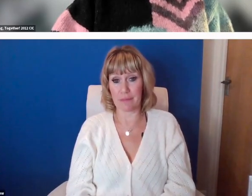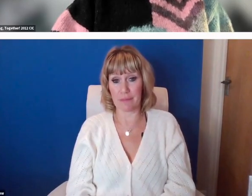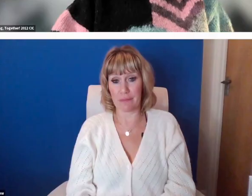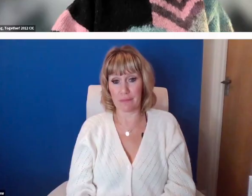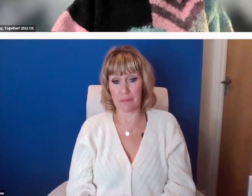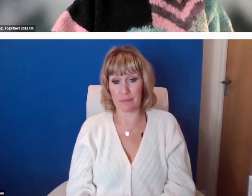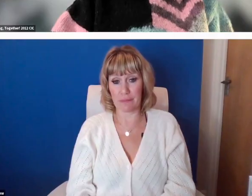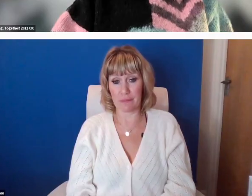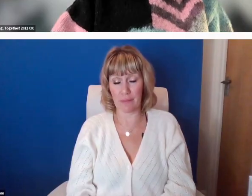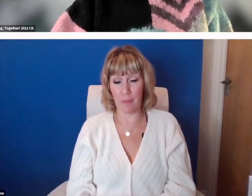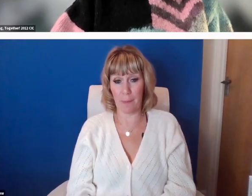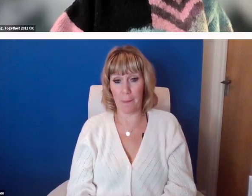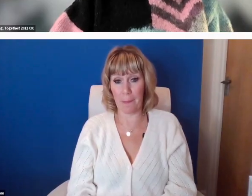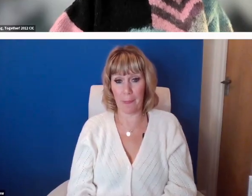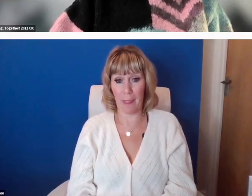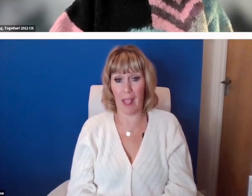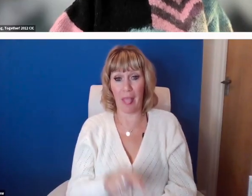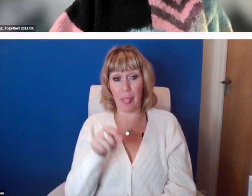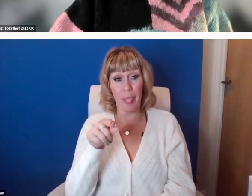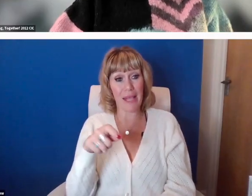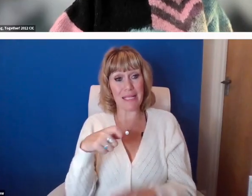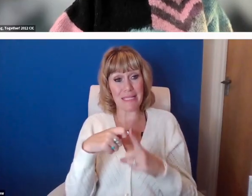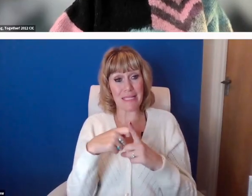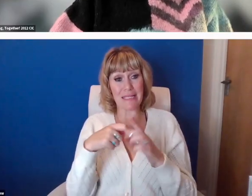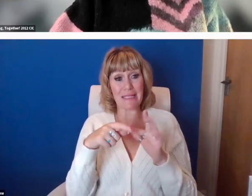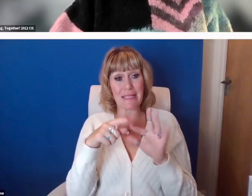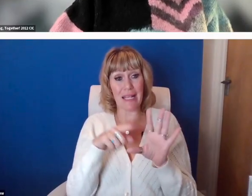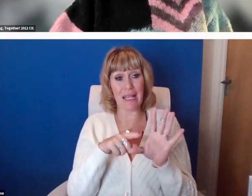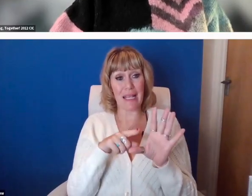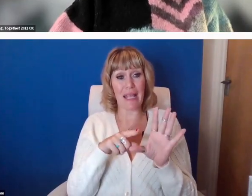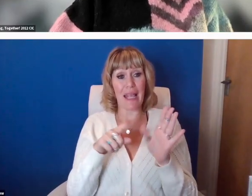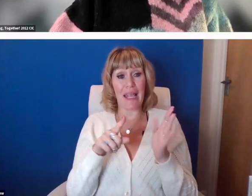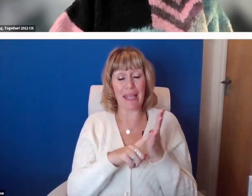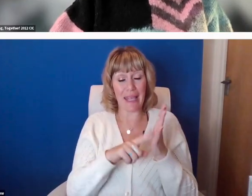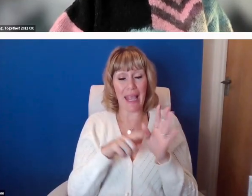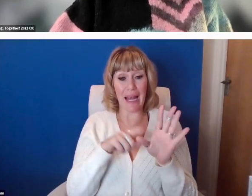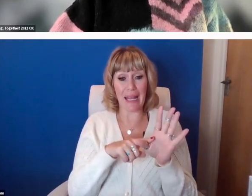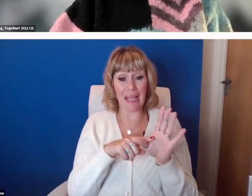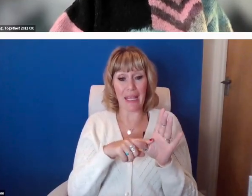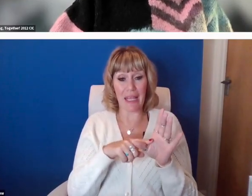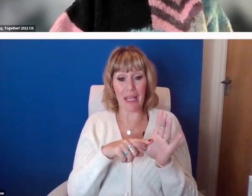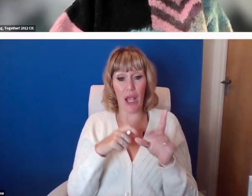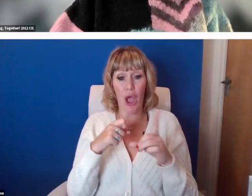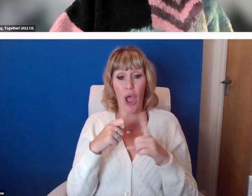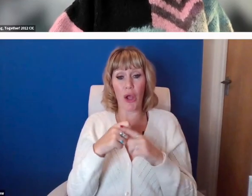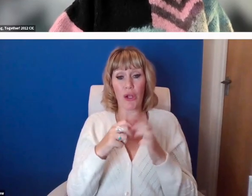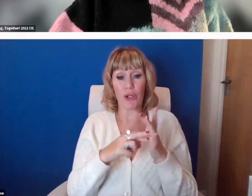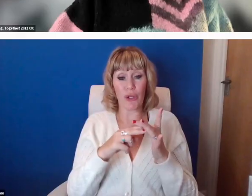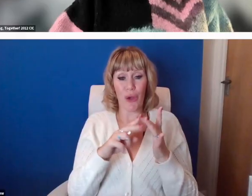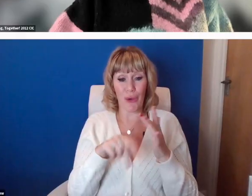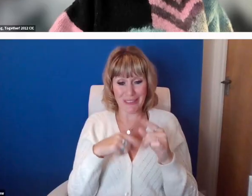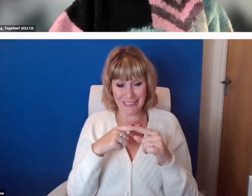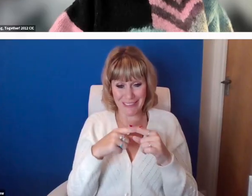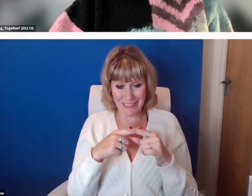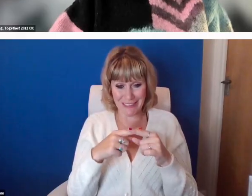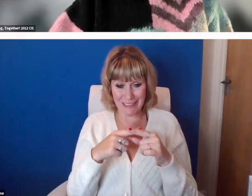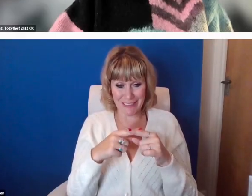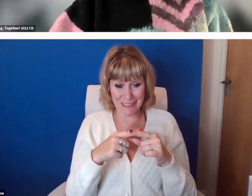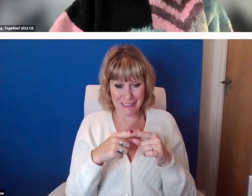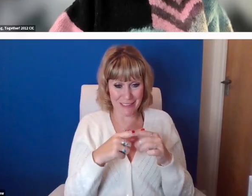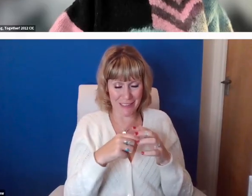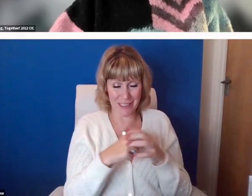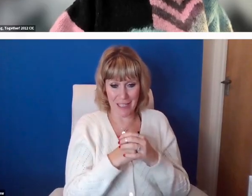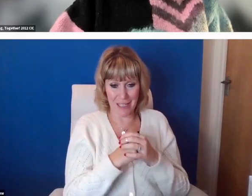So this next one, Kelly Knox's Solar Sigil. Not sure I pronounced that properly.